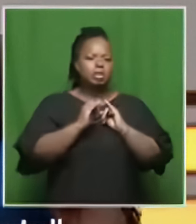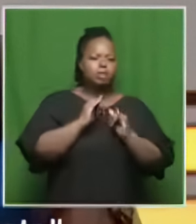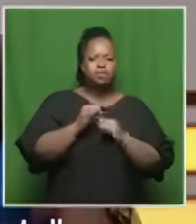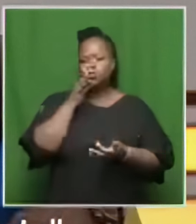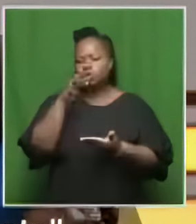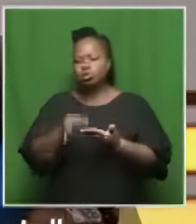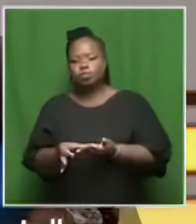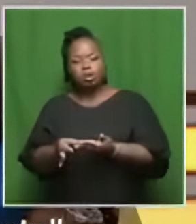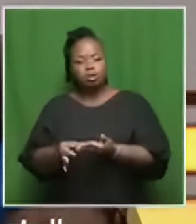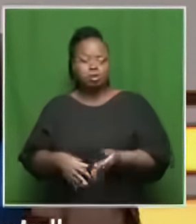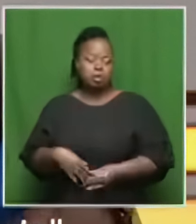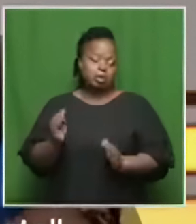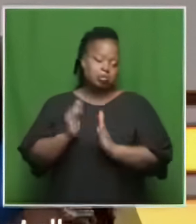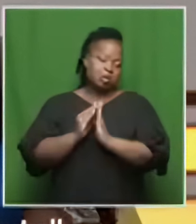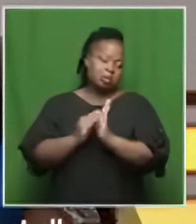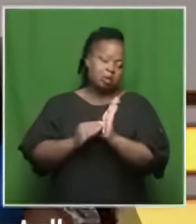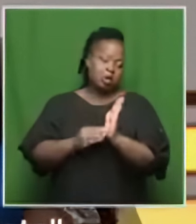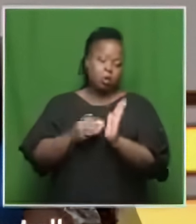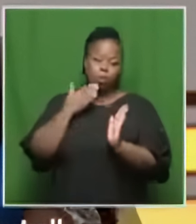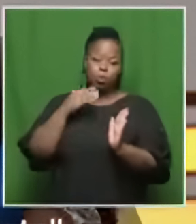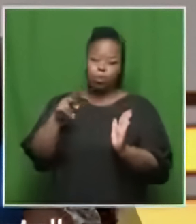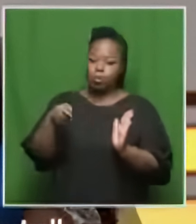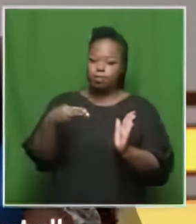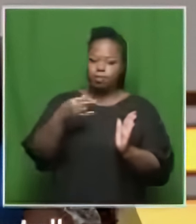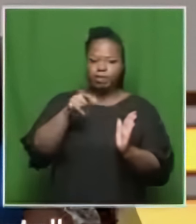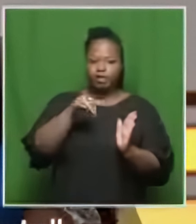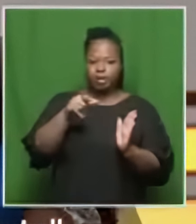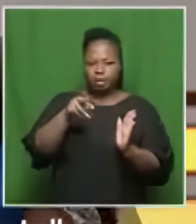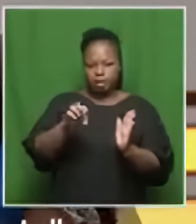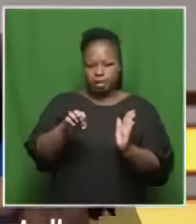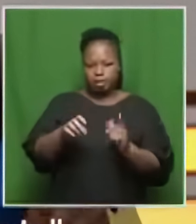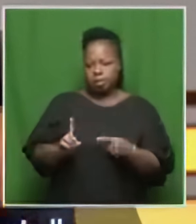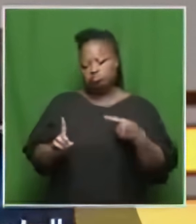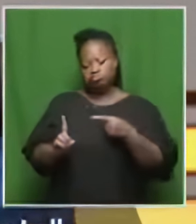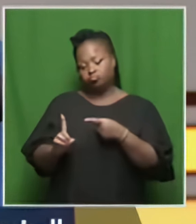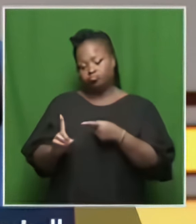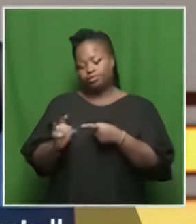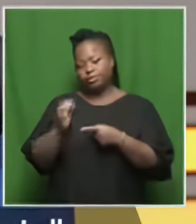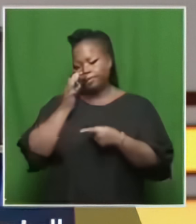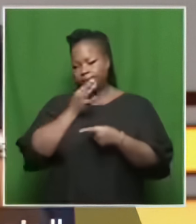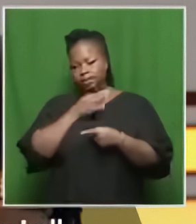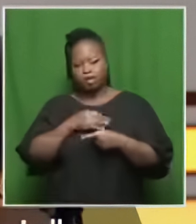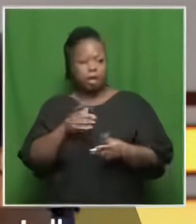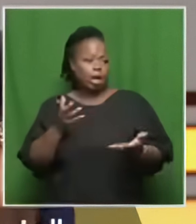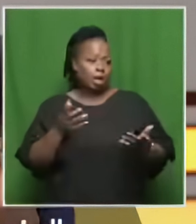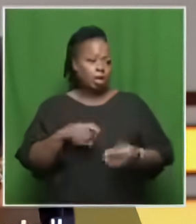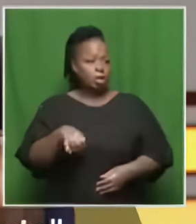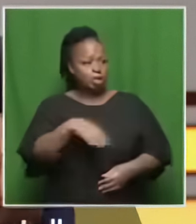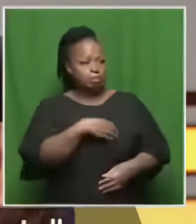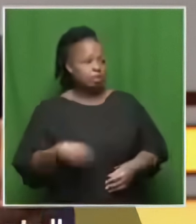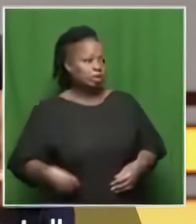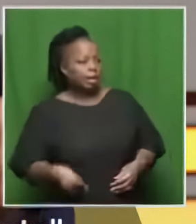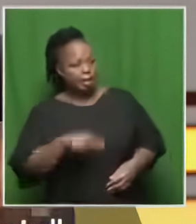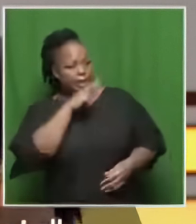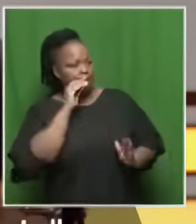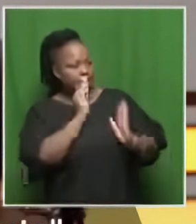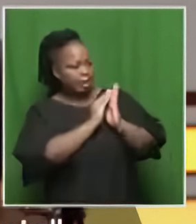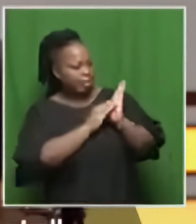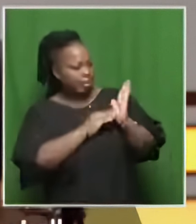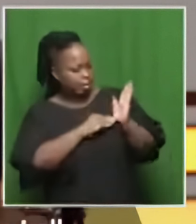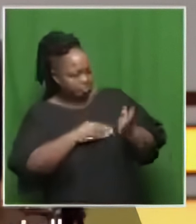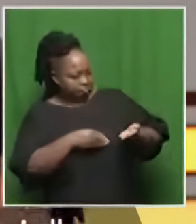recommend. Certain people were recommended. Amongst them was Patlani. And then Paul O'Sullivan said the president gave him the list. And then he